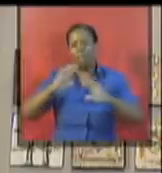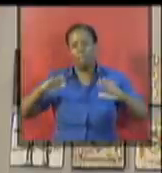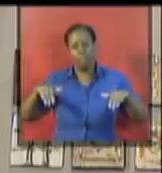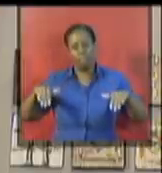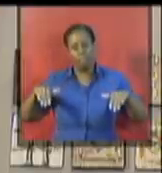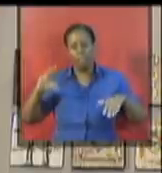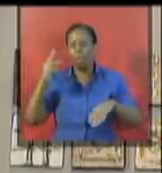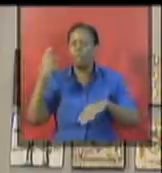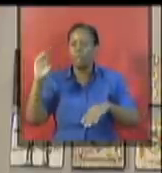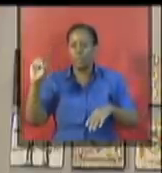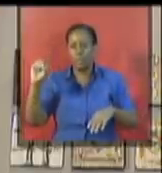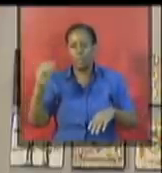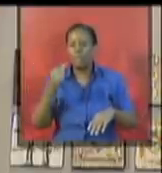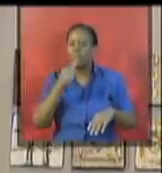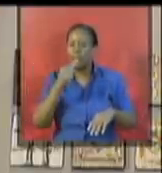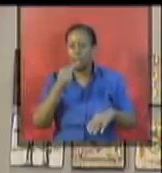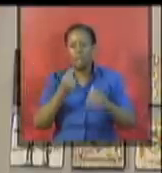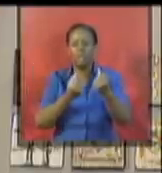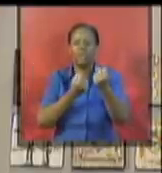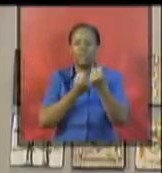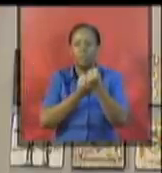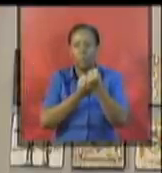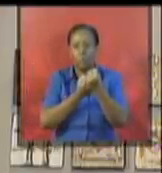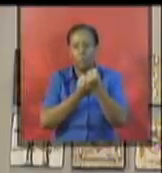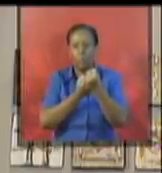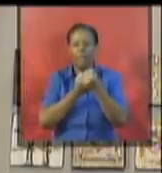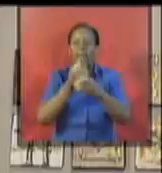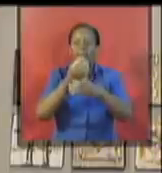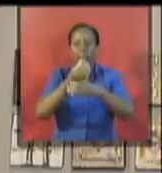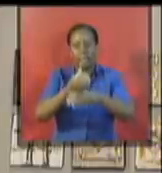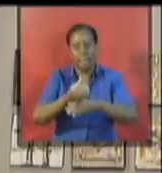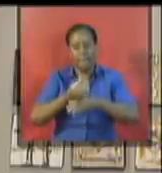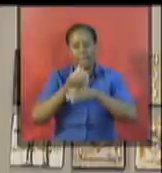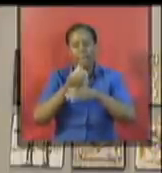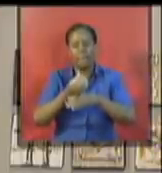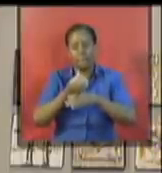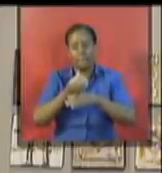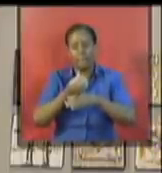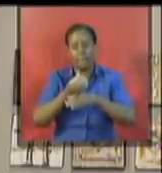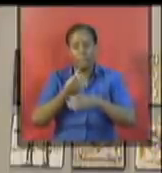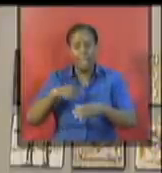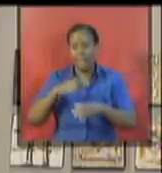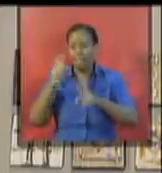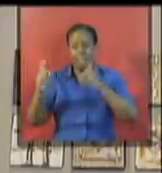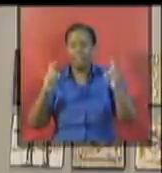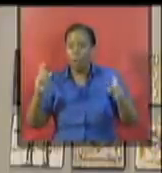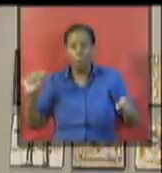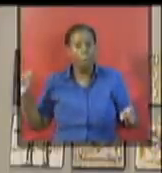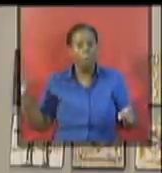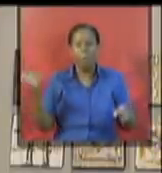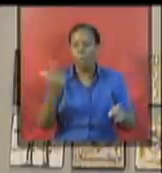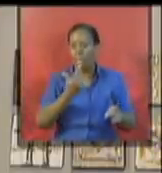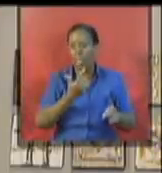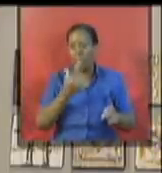a test for us to do. So that supportive care is given to every patient, whether they receive a test